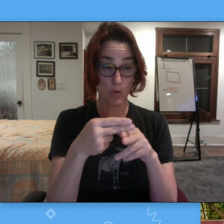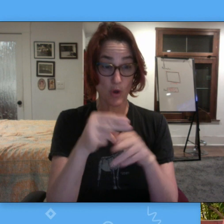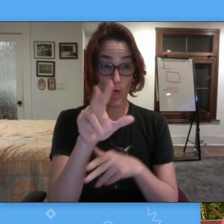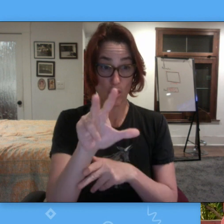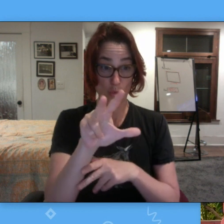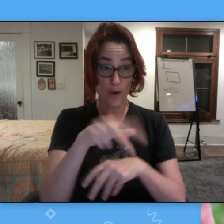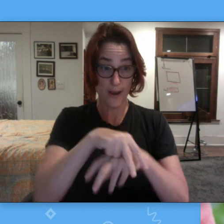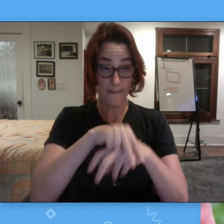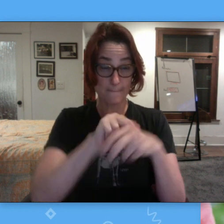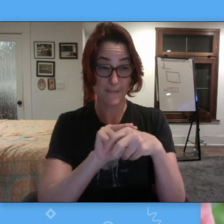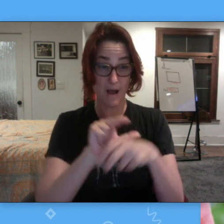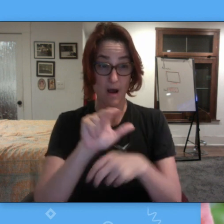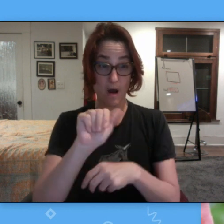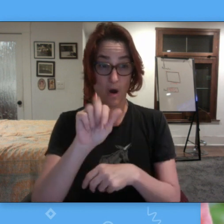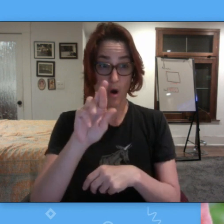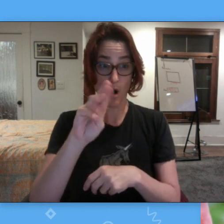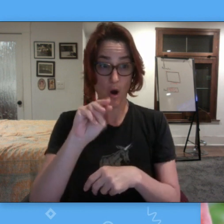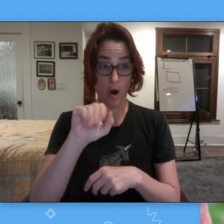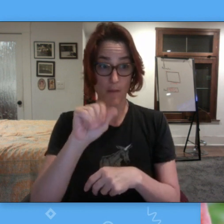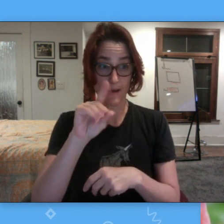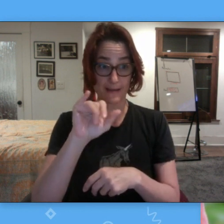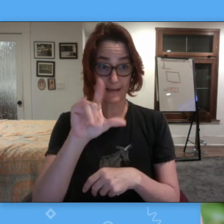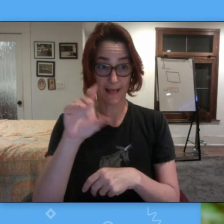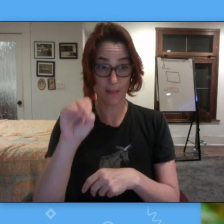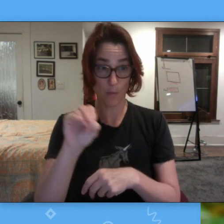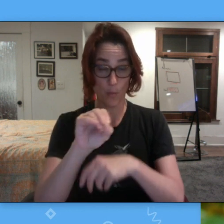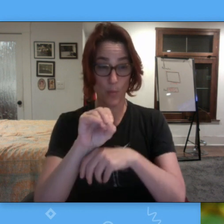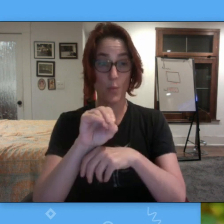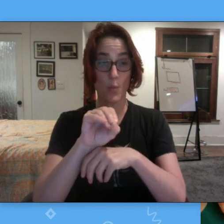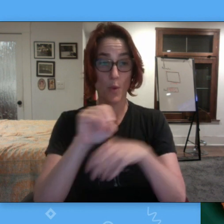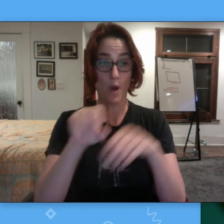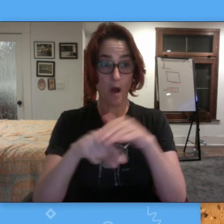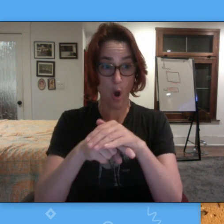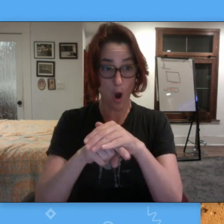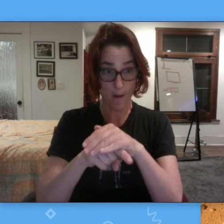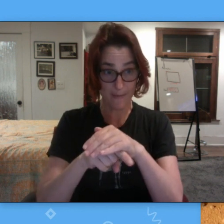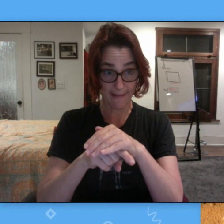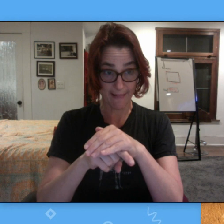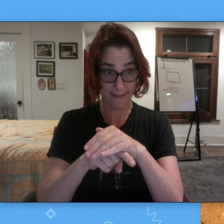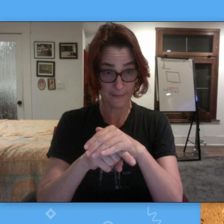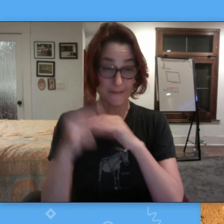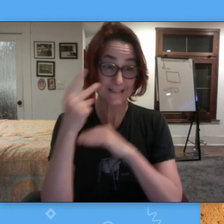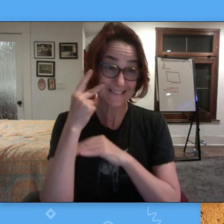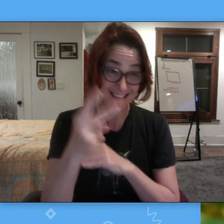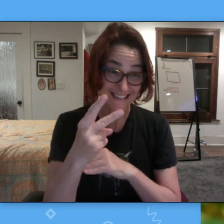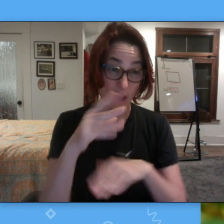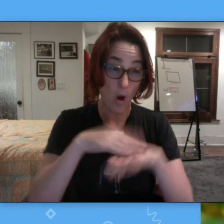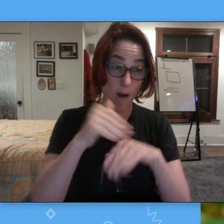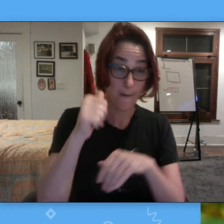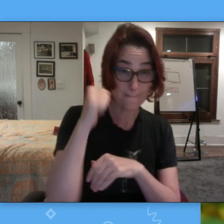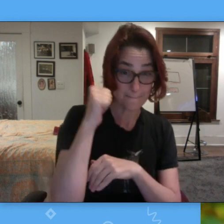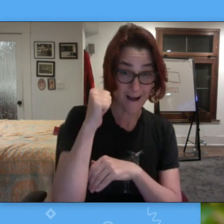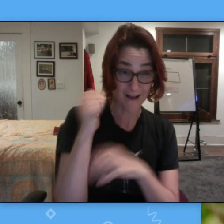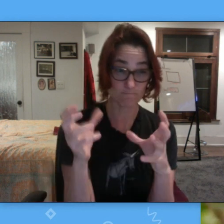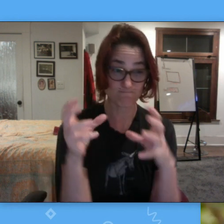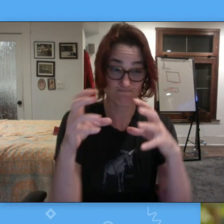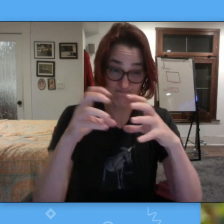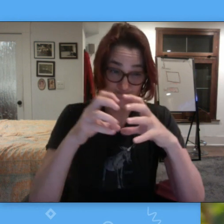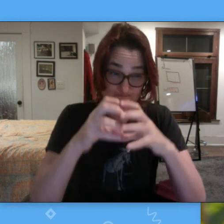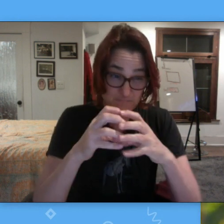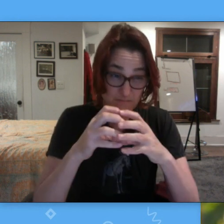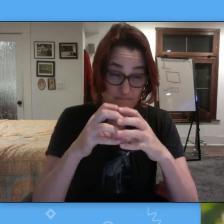3-banded armadillo. And you can tell because she's got 1, 2, 3 bands right on her back, which helps her form a perfect